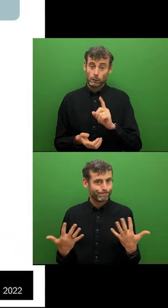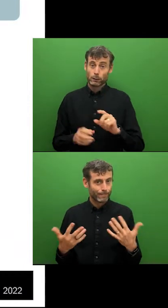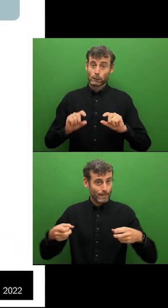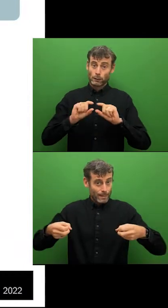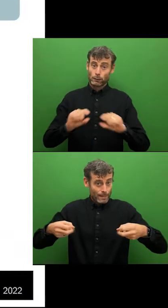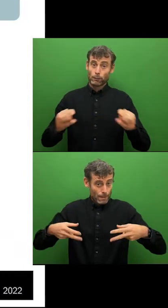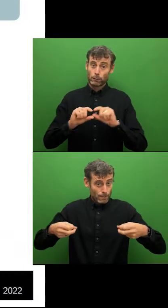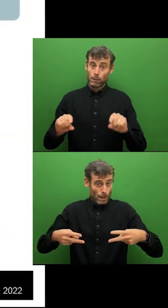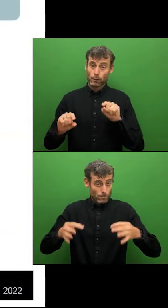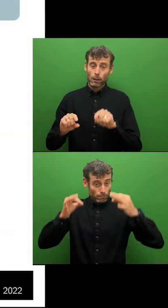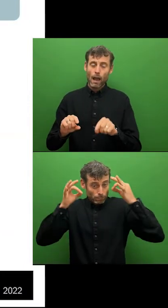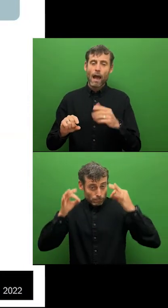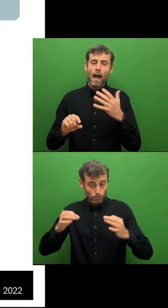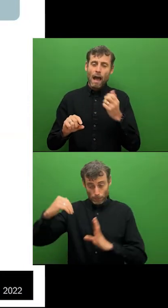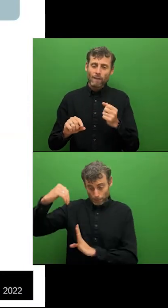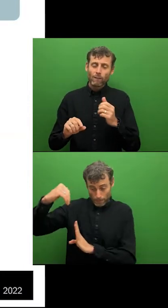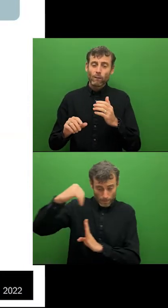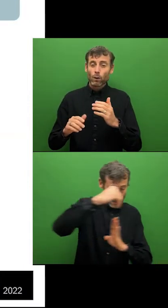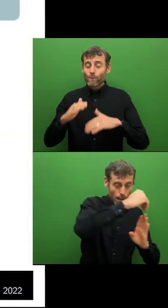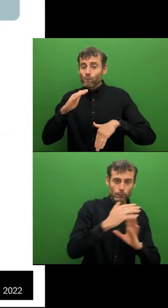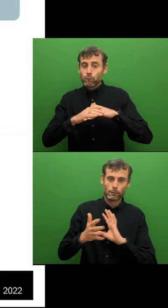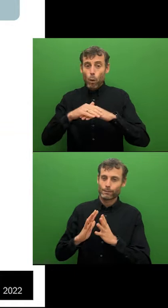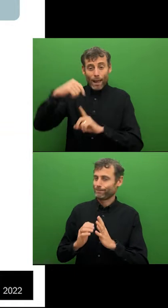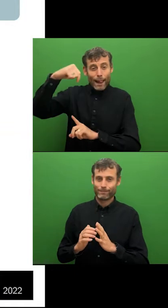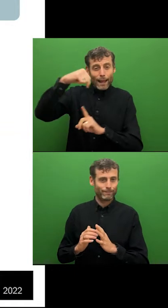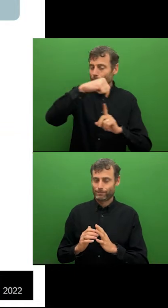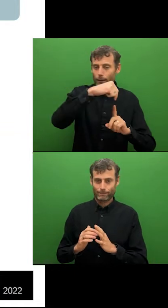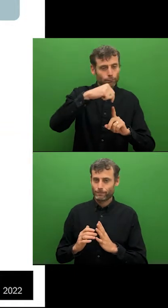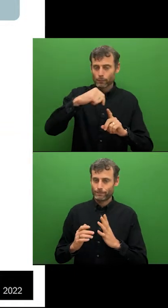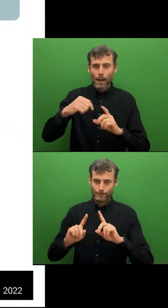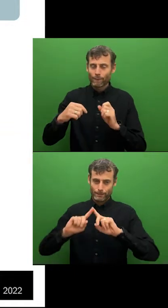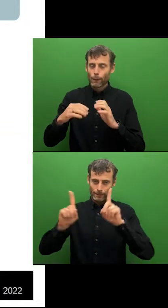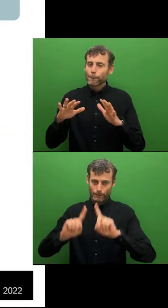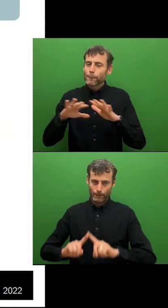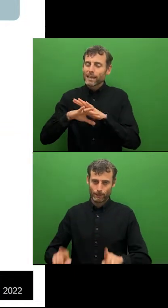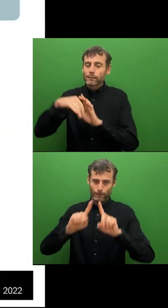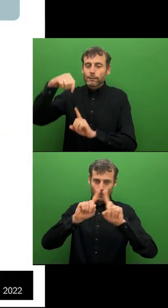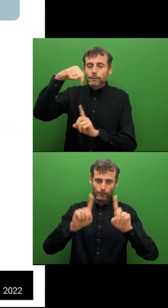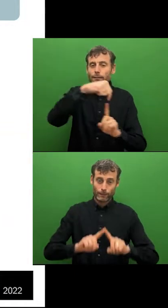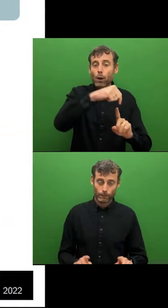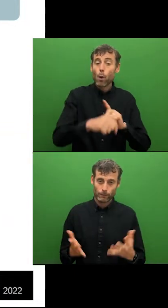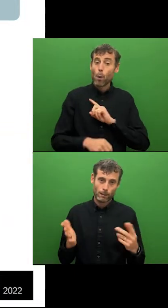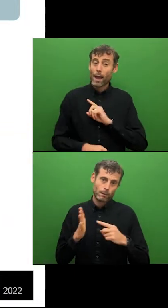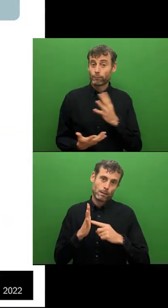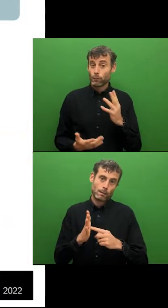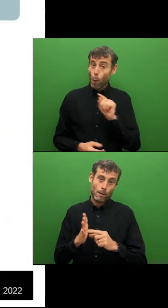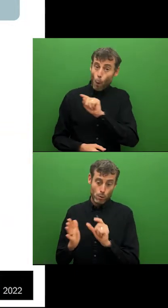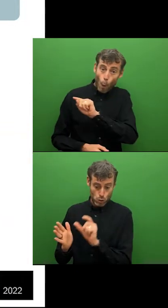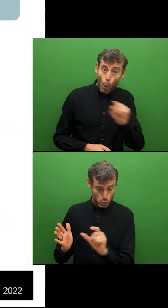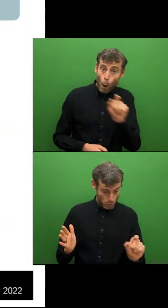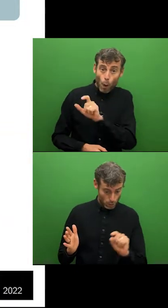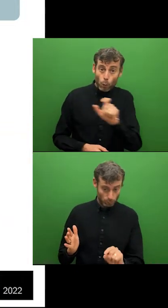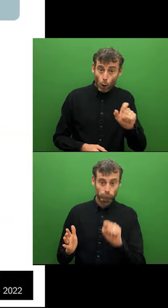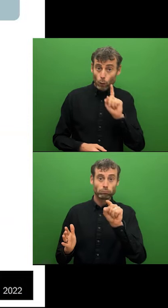Moreover, the subtitles only provide weak cues to the signs used in the corresponding video segment. Not all words in